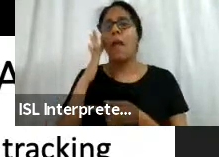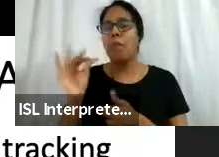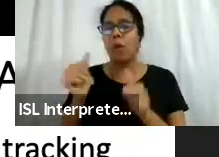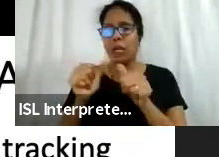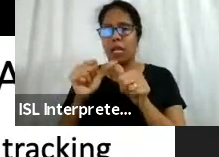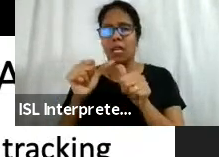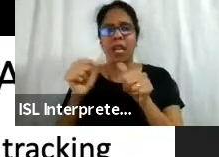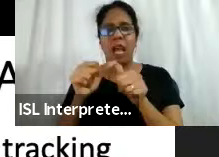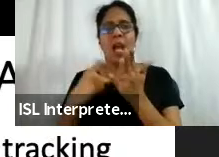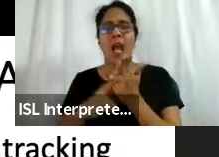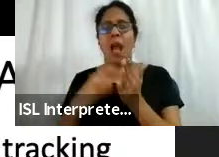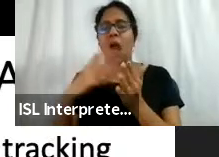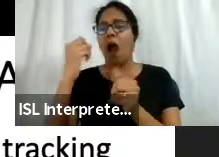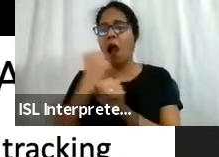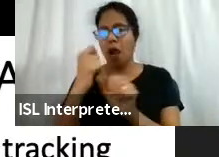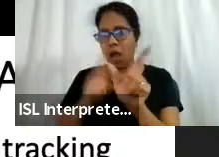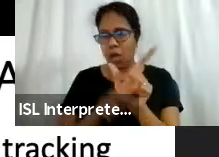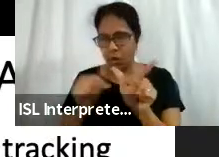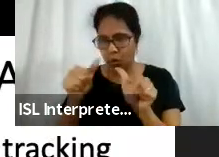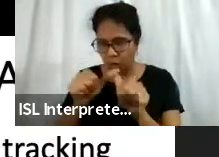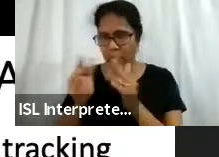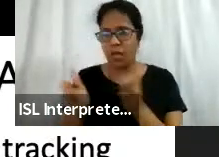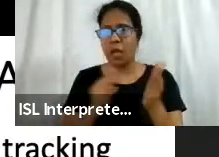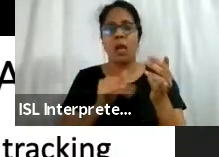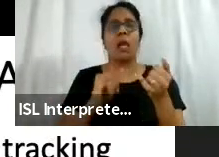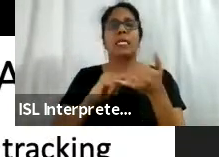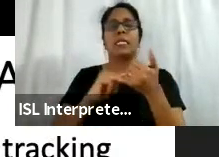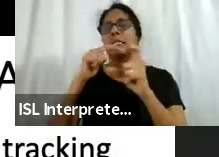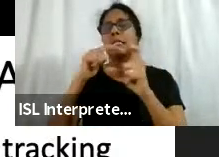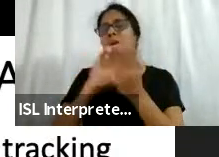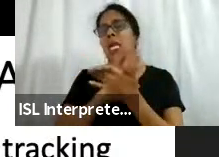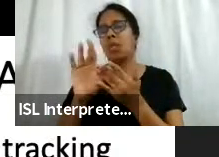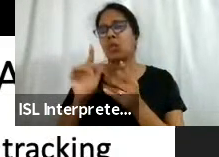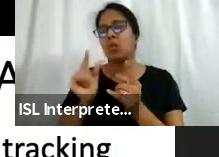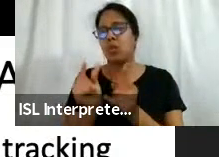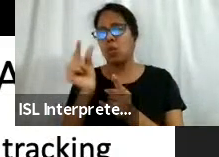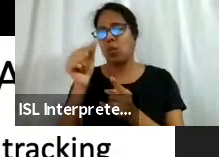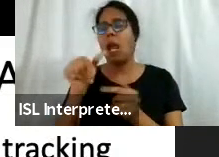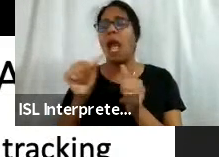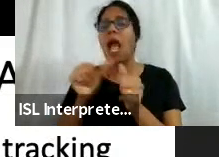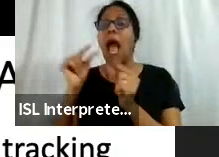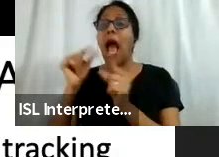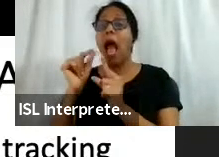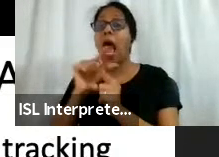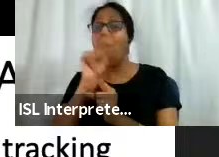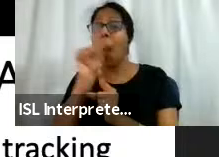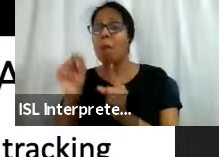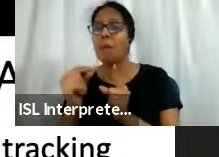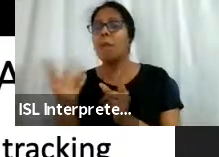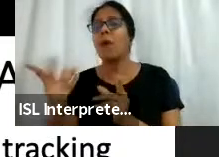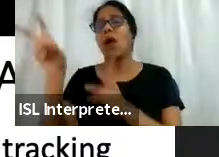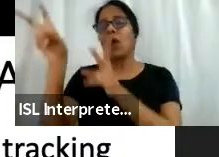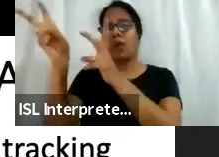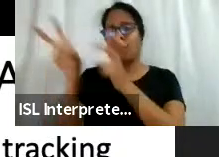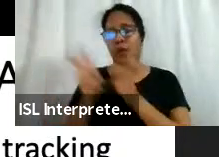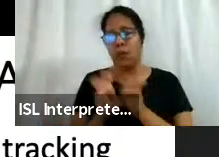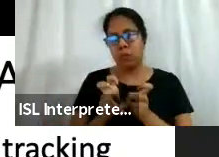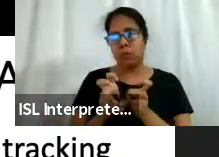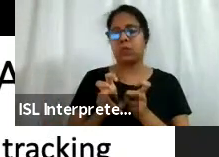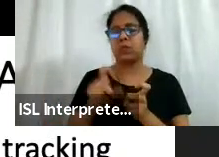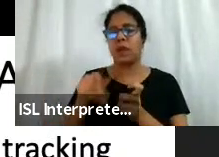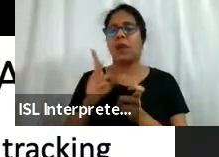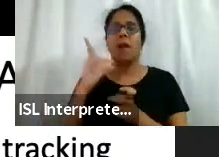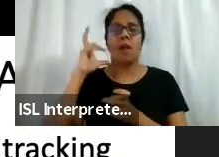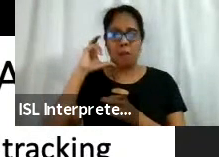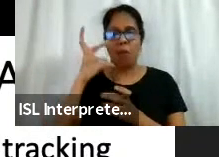on their mobile smartphones, and the notification and location services should be on all the time. This is also